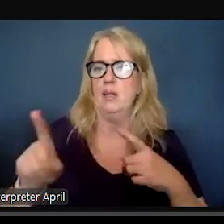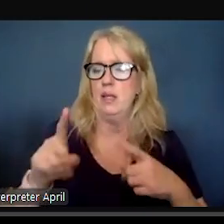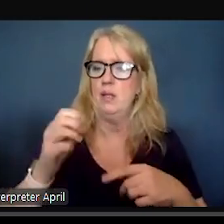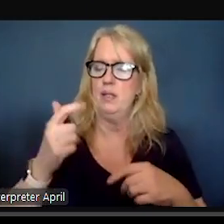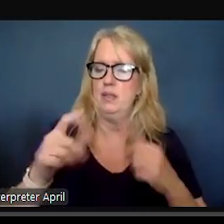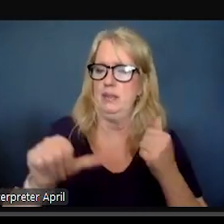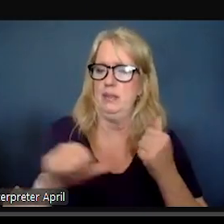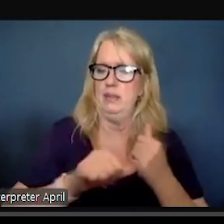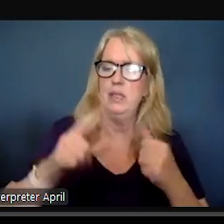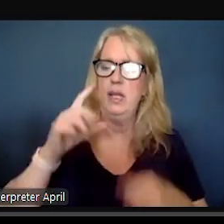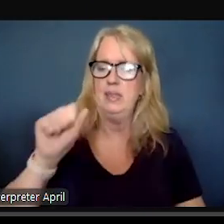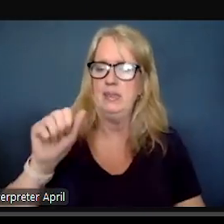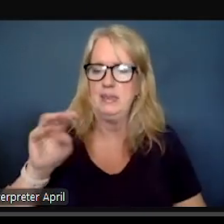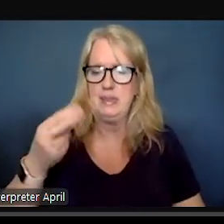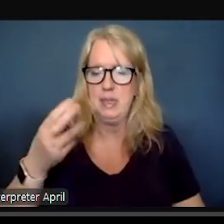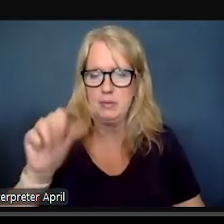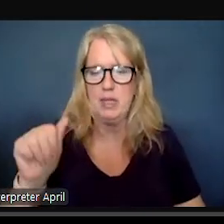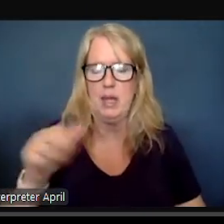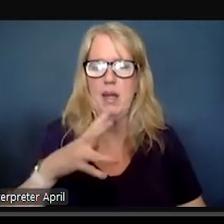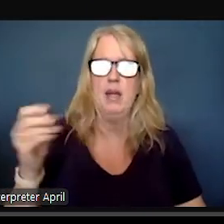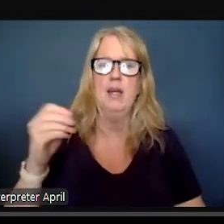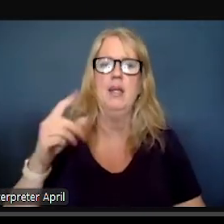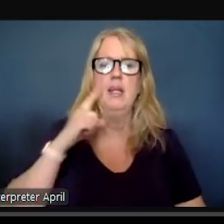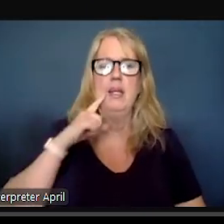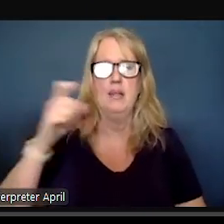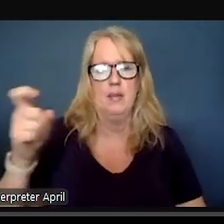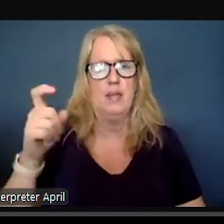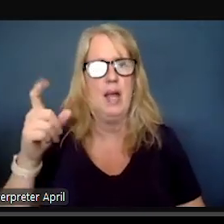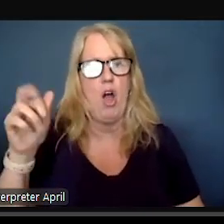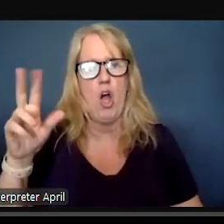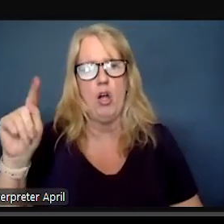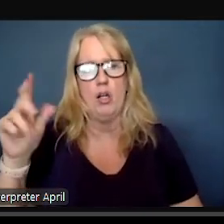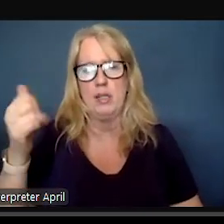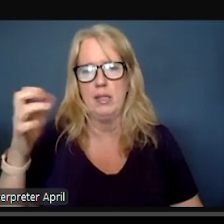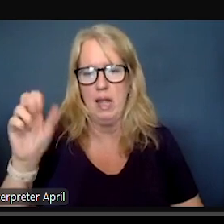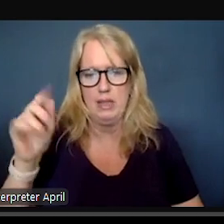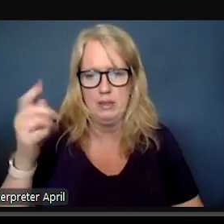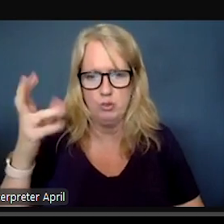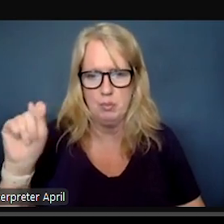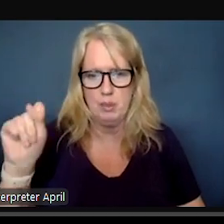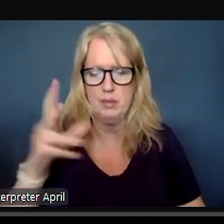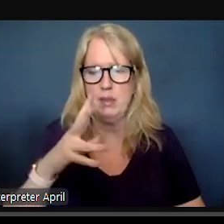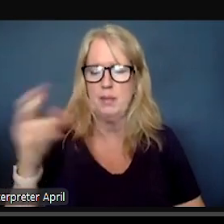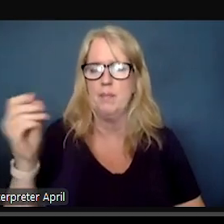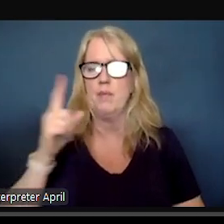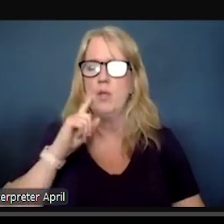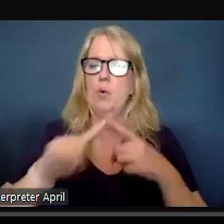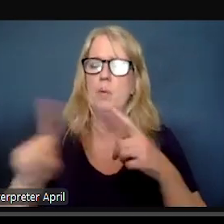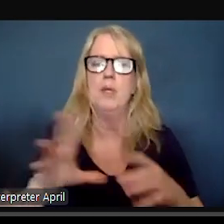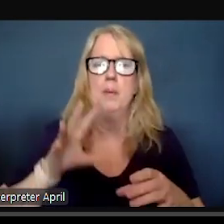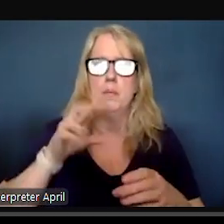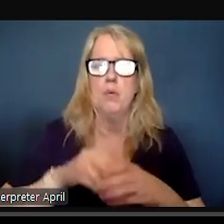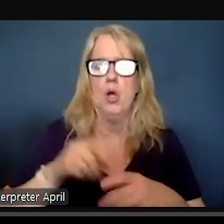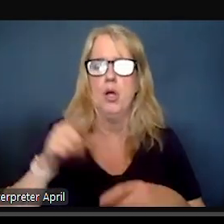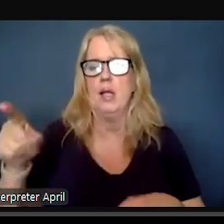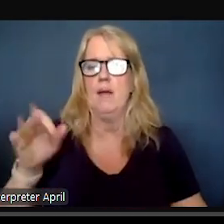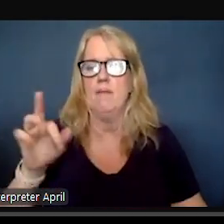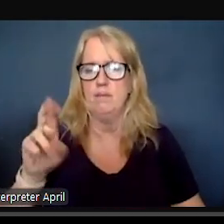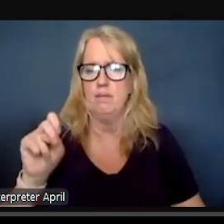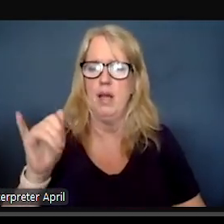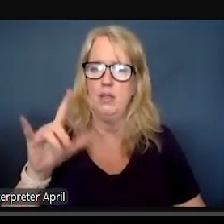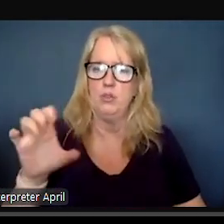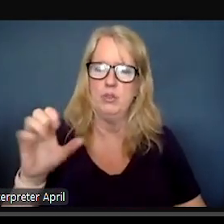Assistant Secretary of SAMHSA, Dr. Art Kleinschmidt, who will be part of that fireside